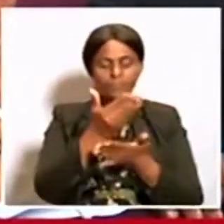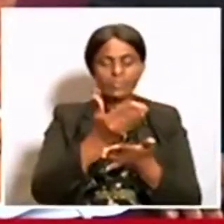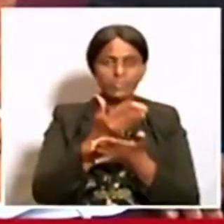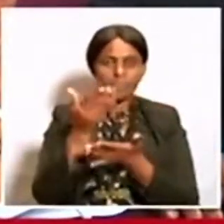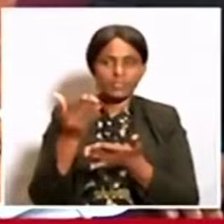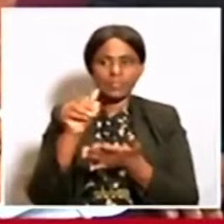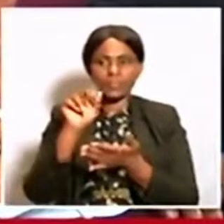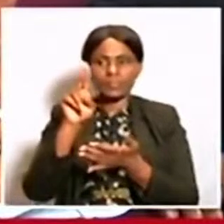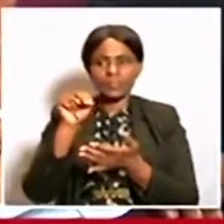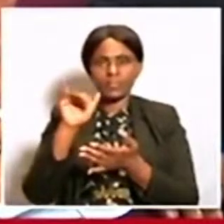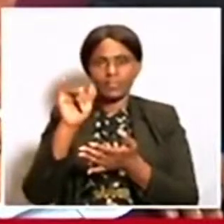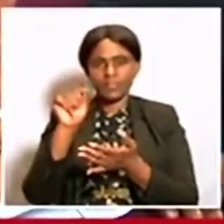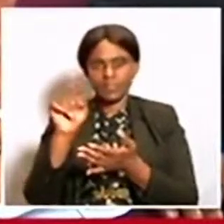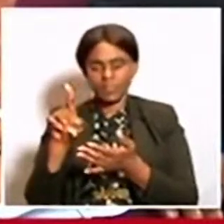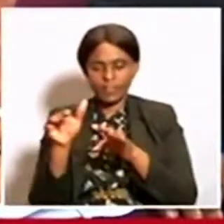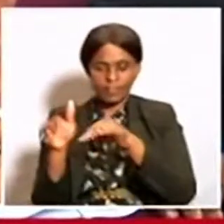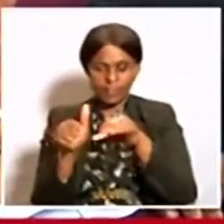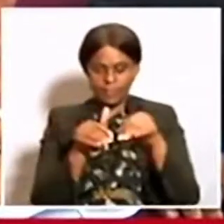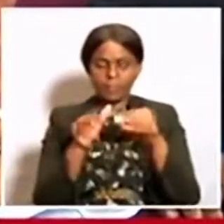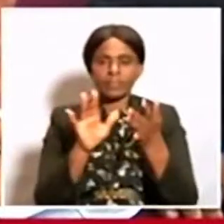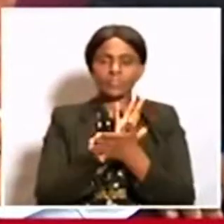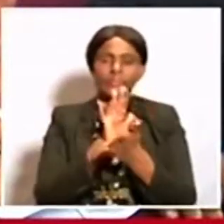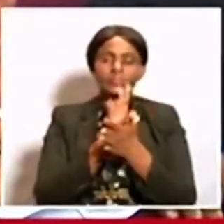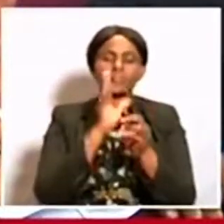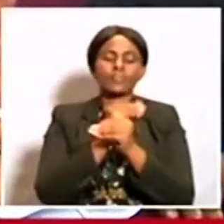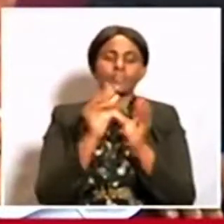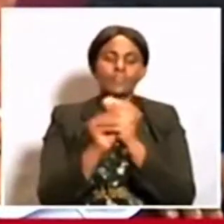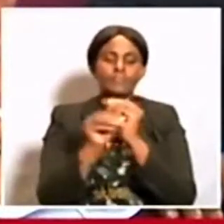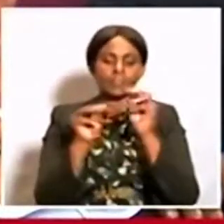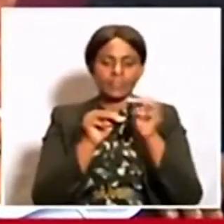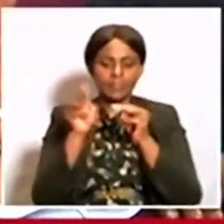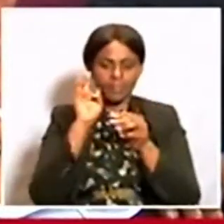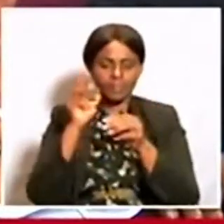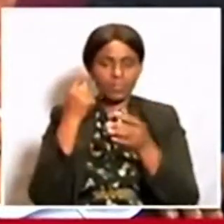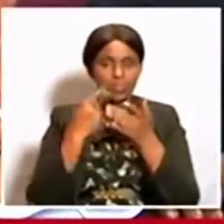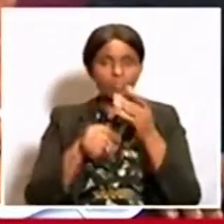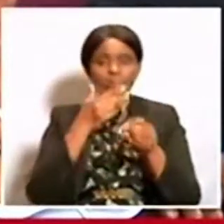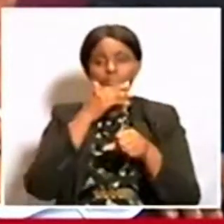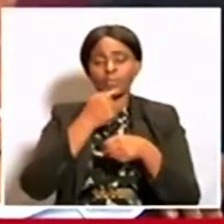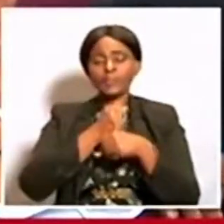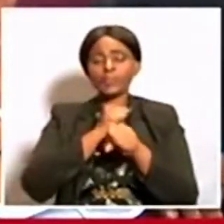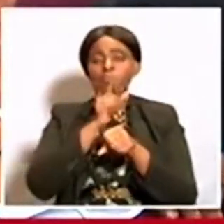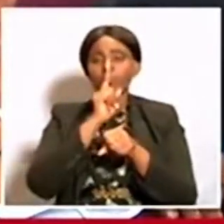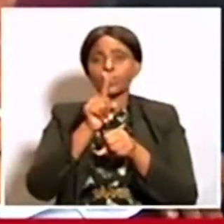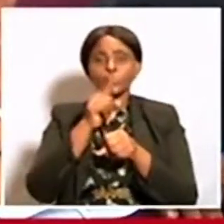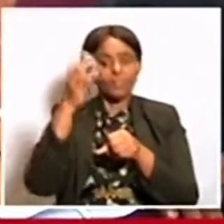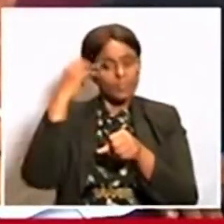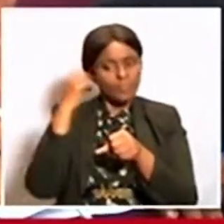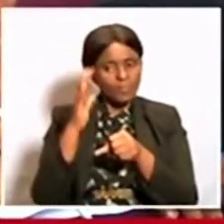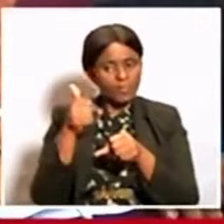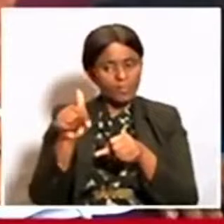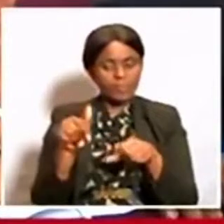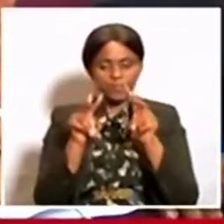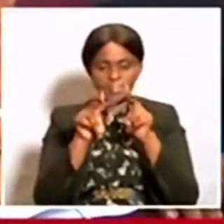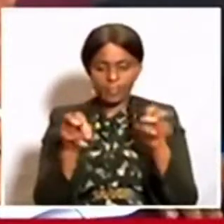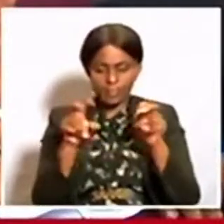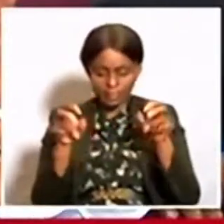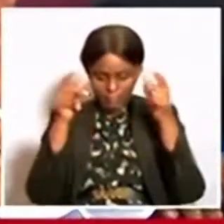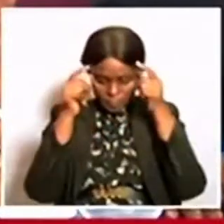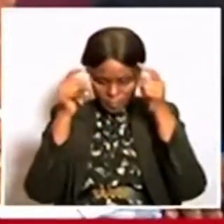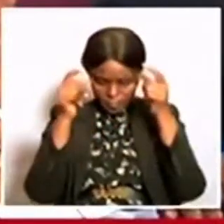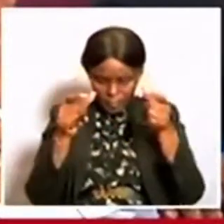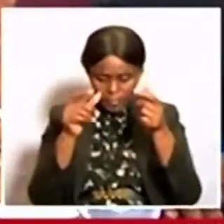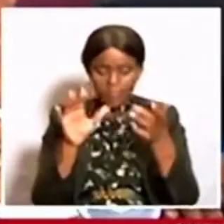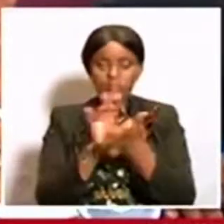to avoid documents going missing. Management will also ensure that officers do proper and thorough handover of